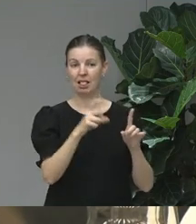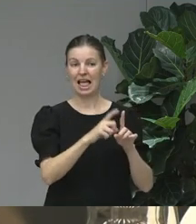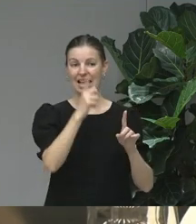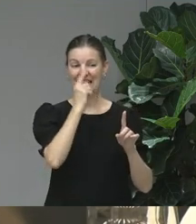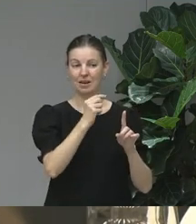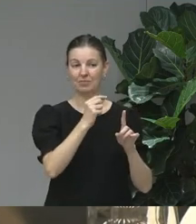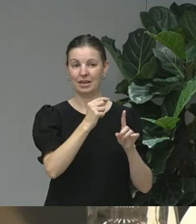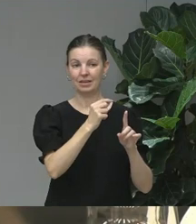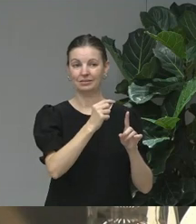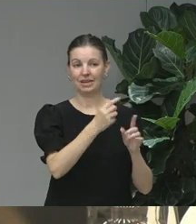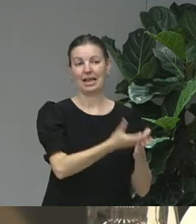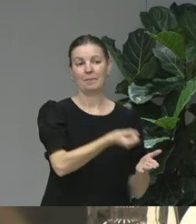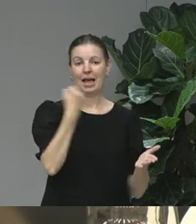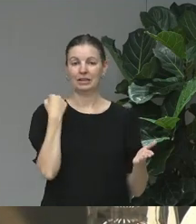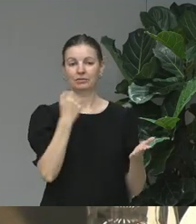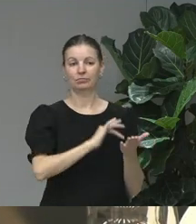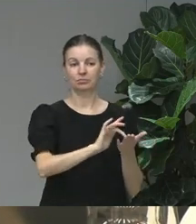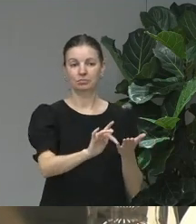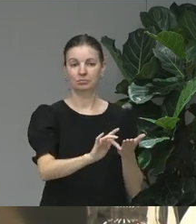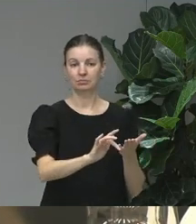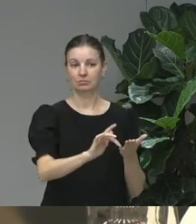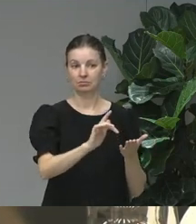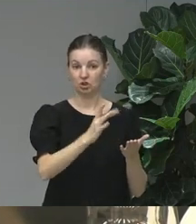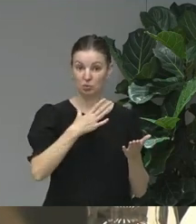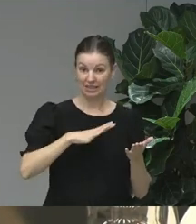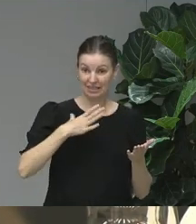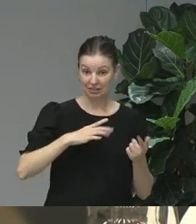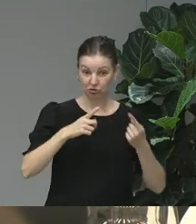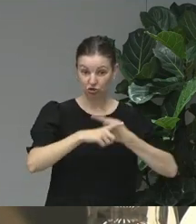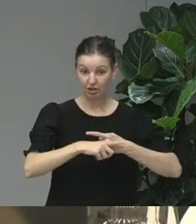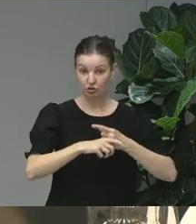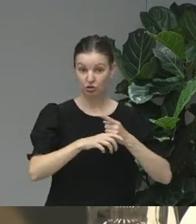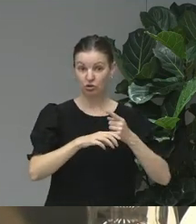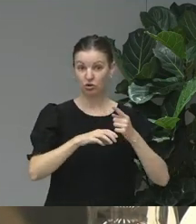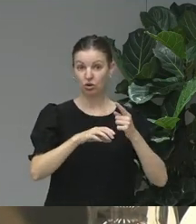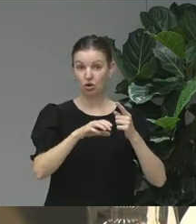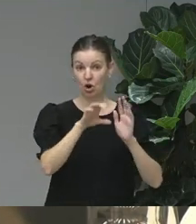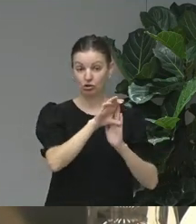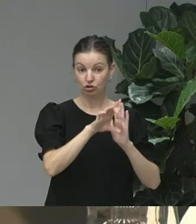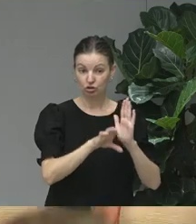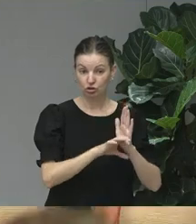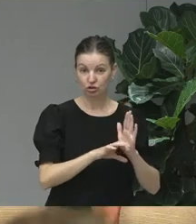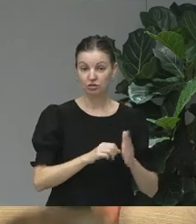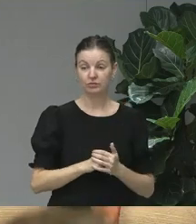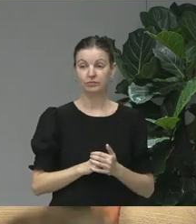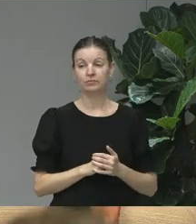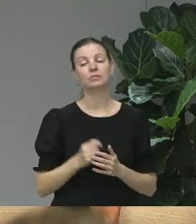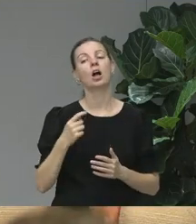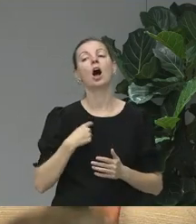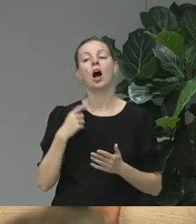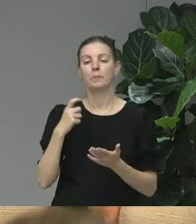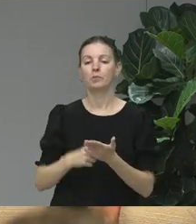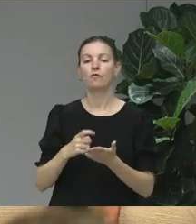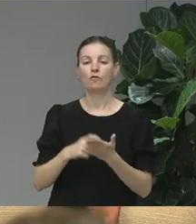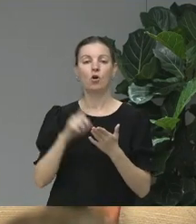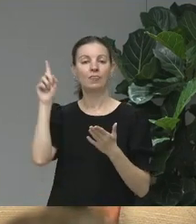or Ross or anybody? That's one for you, Ross. I prefer the model that